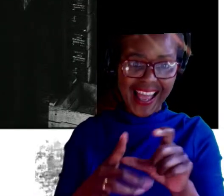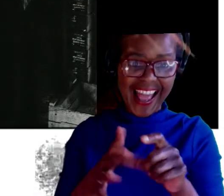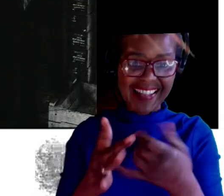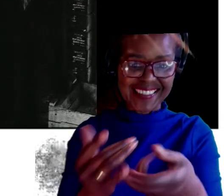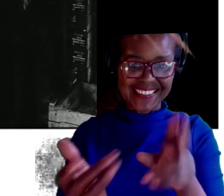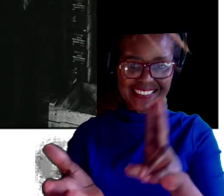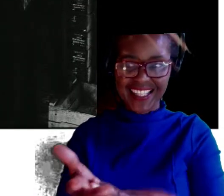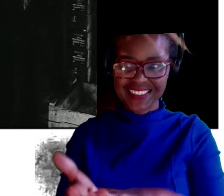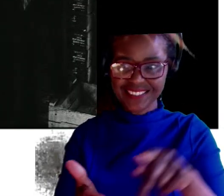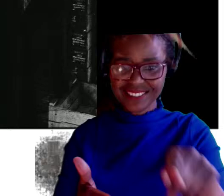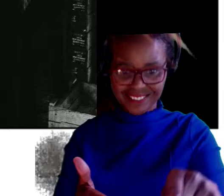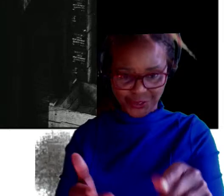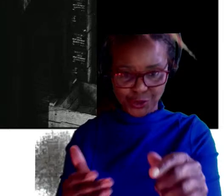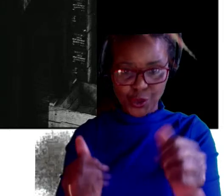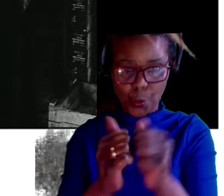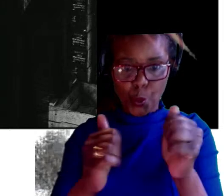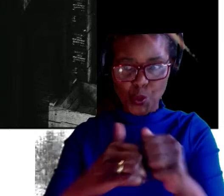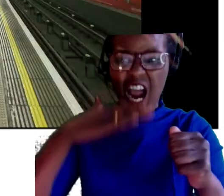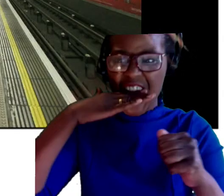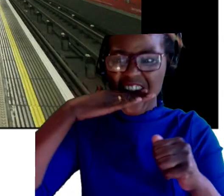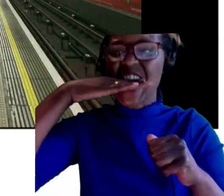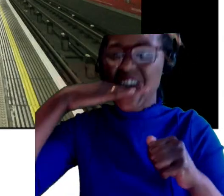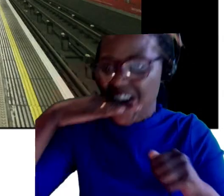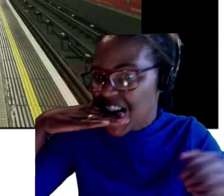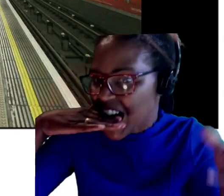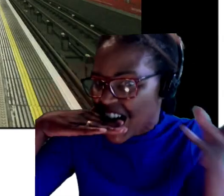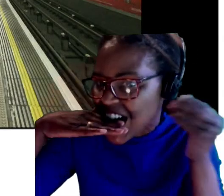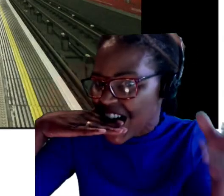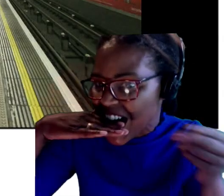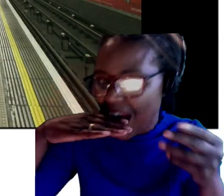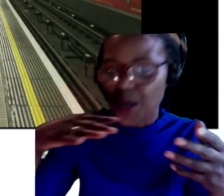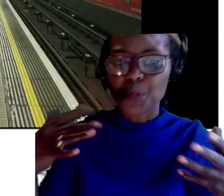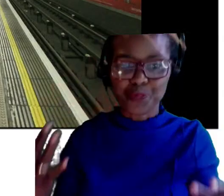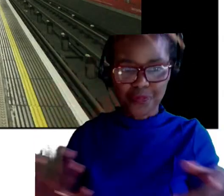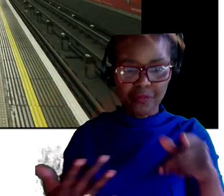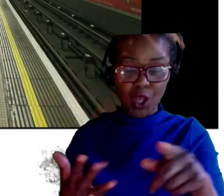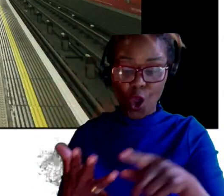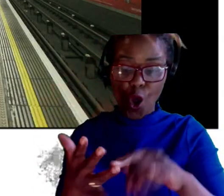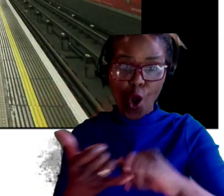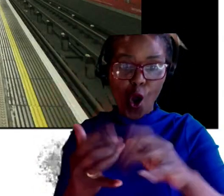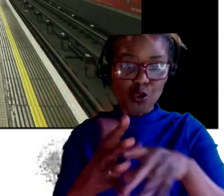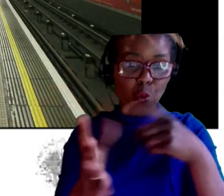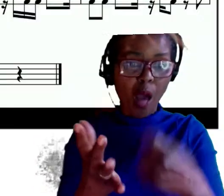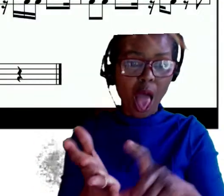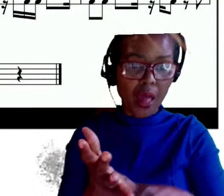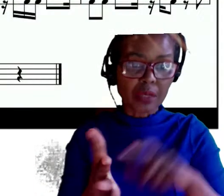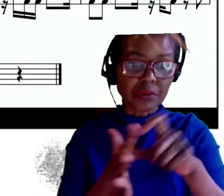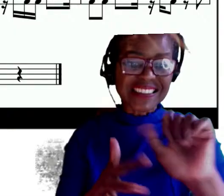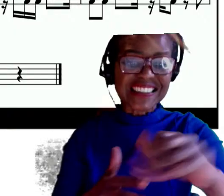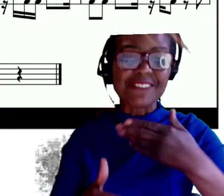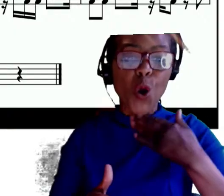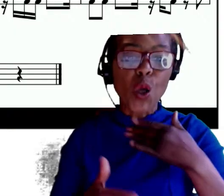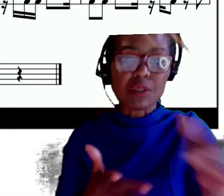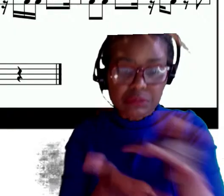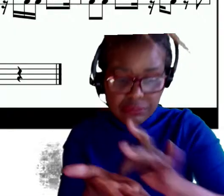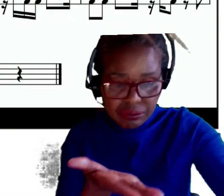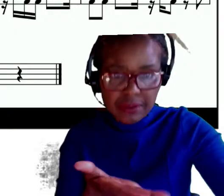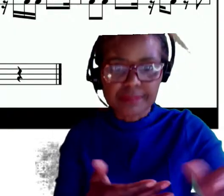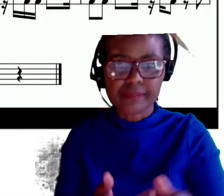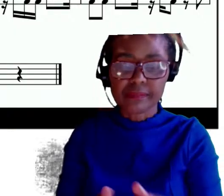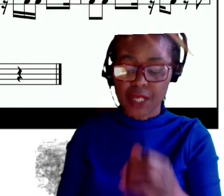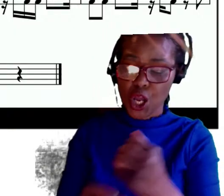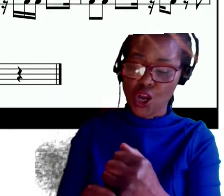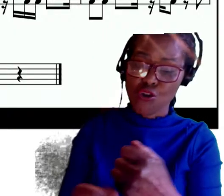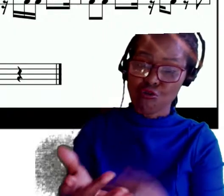the wood. Oswald Lawrence's voice is wiped. Gregory Coleman's drumming is speeded up,